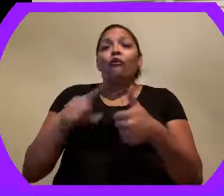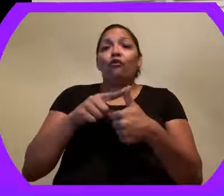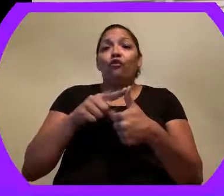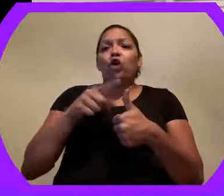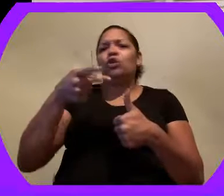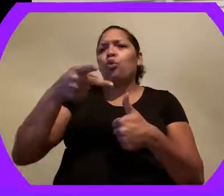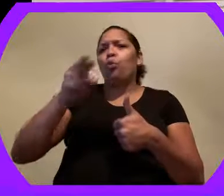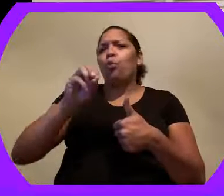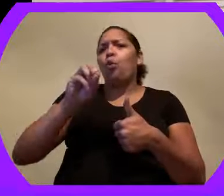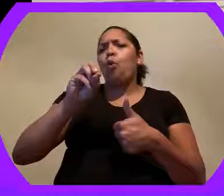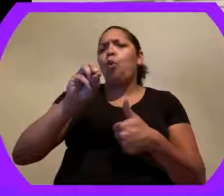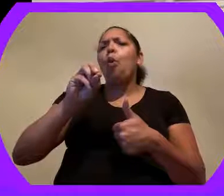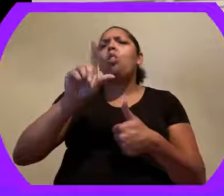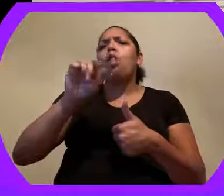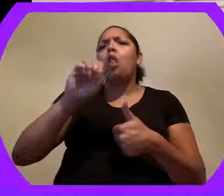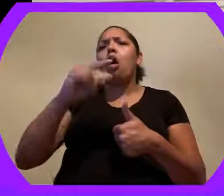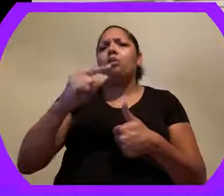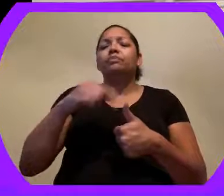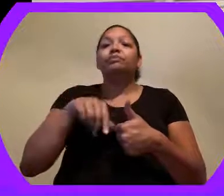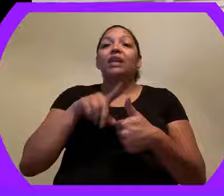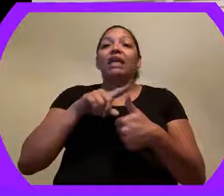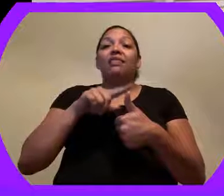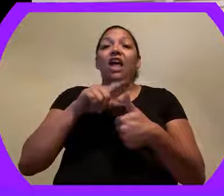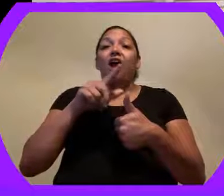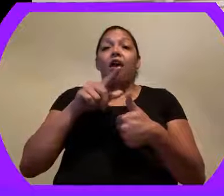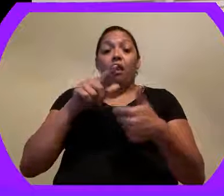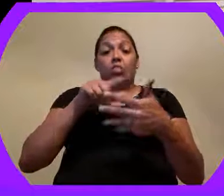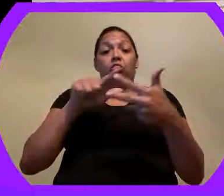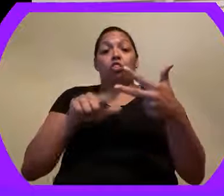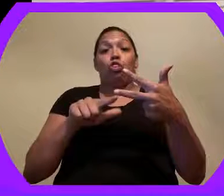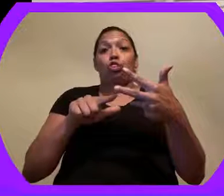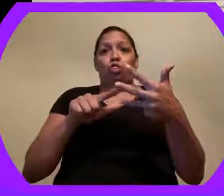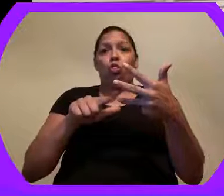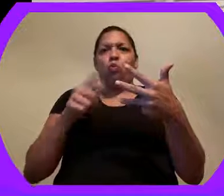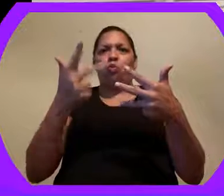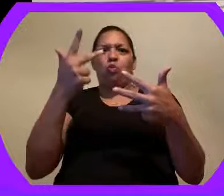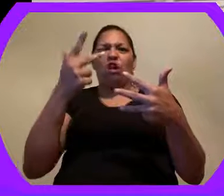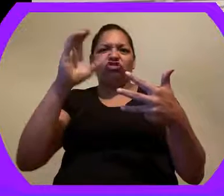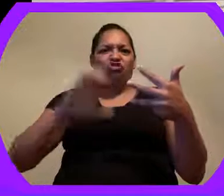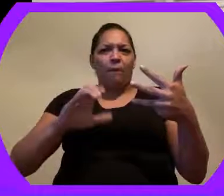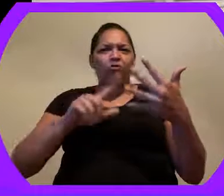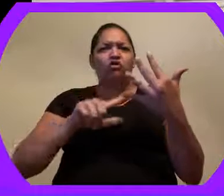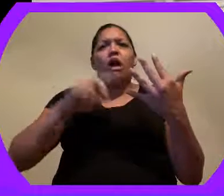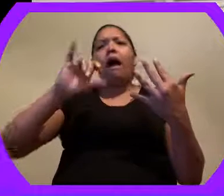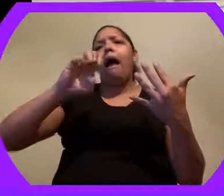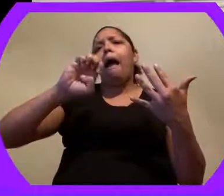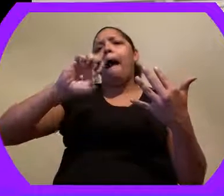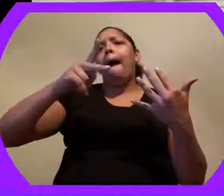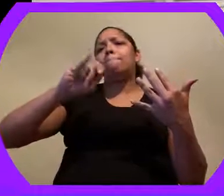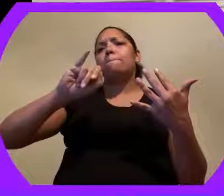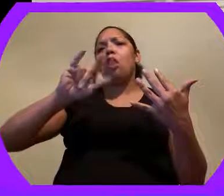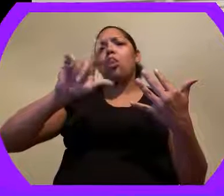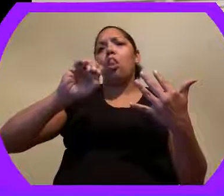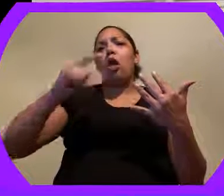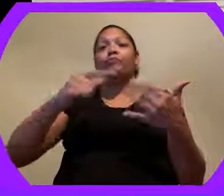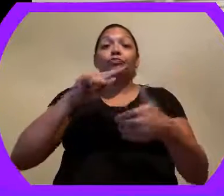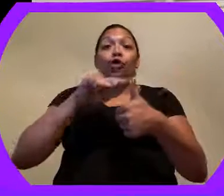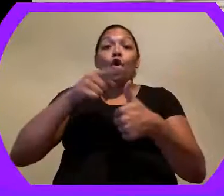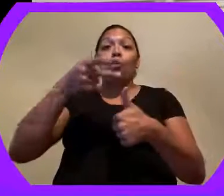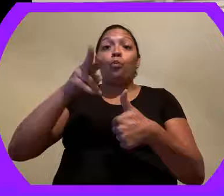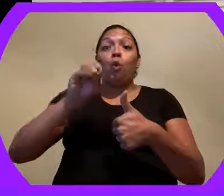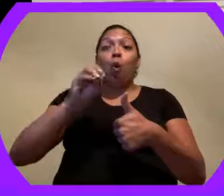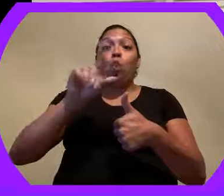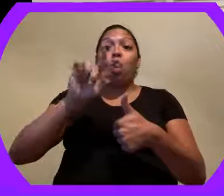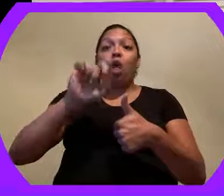chapters. Actually, the first, it opens with a prologue. So there's a prologue, there's 3 chapters, and then there's a epilogue. And